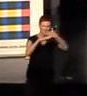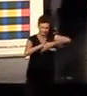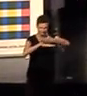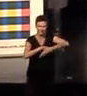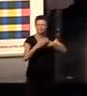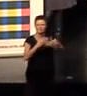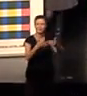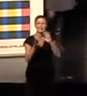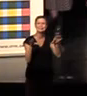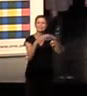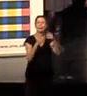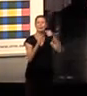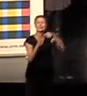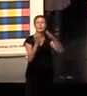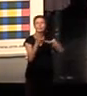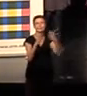nummer lang zo